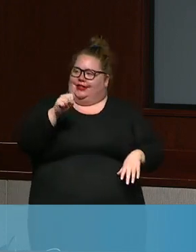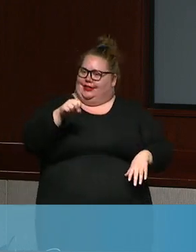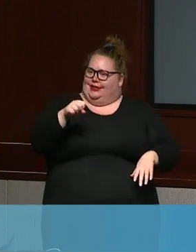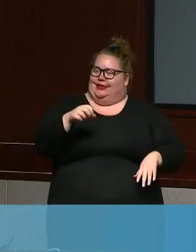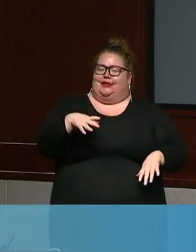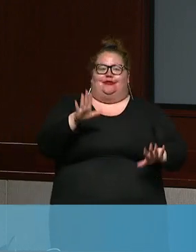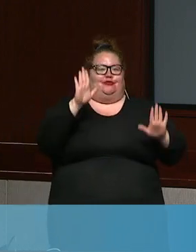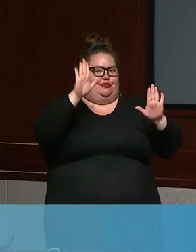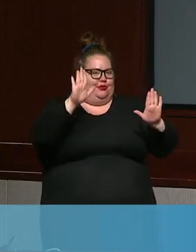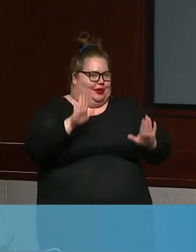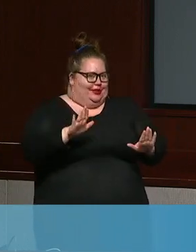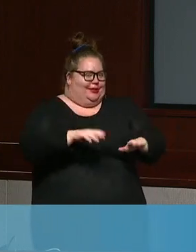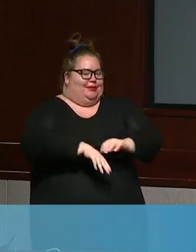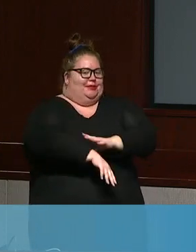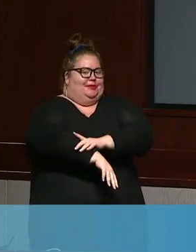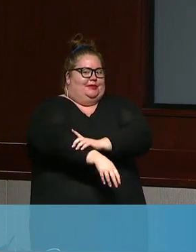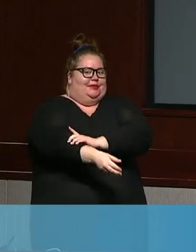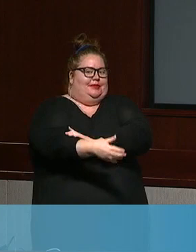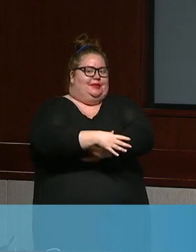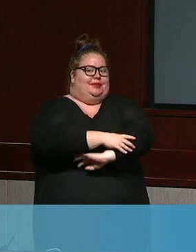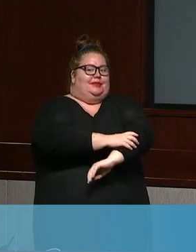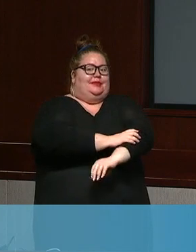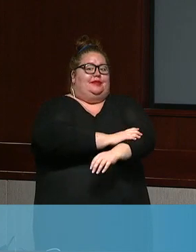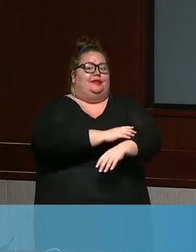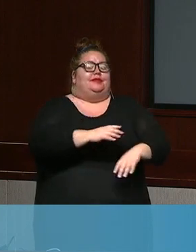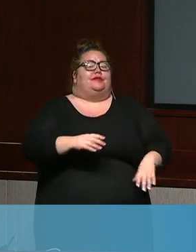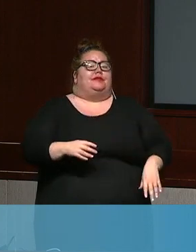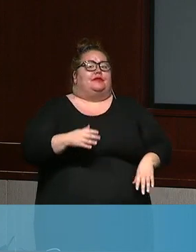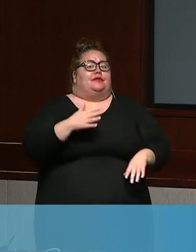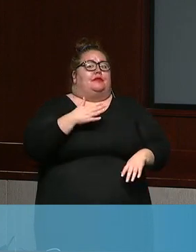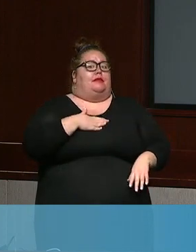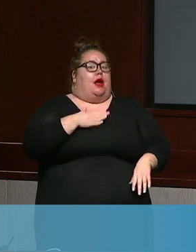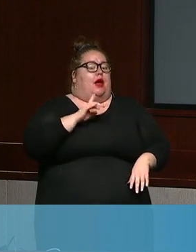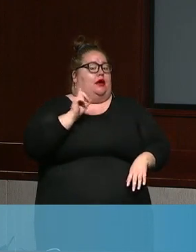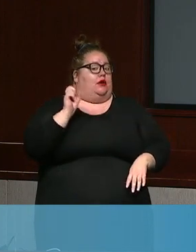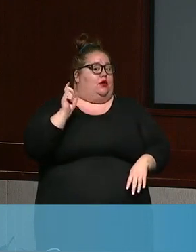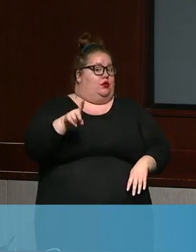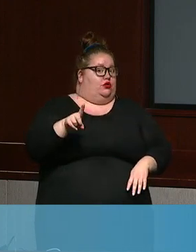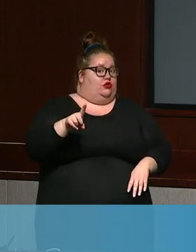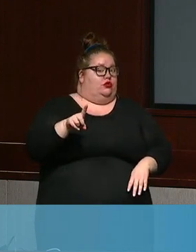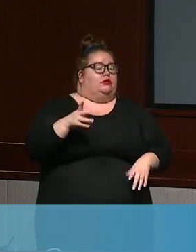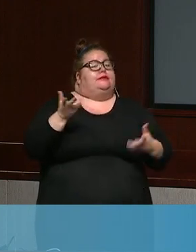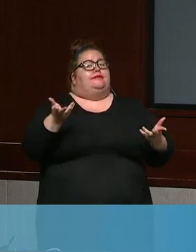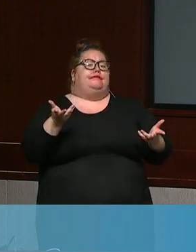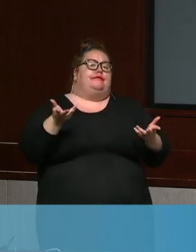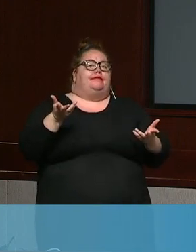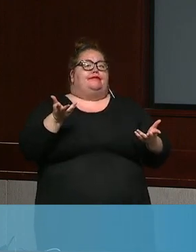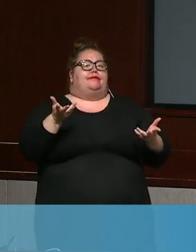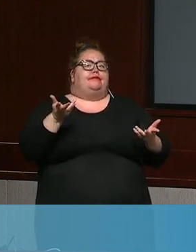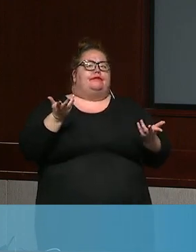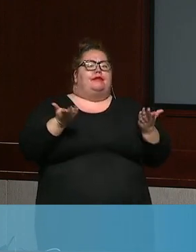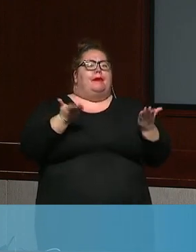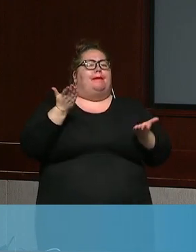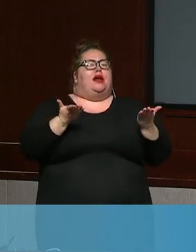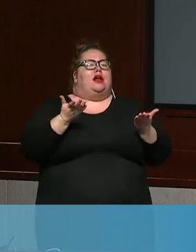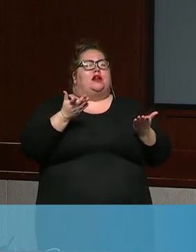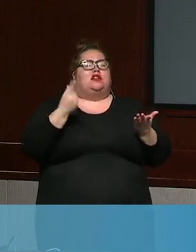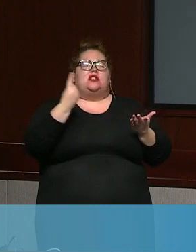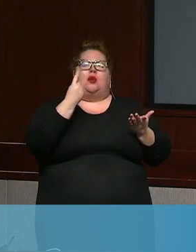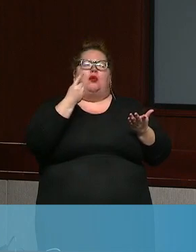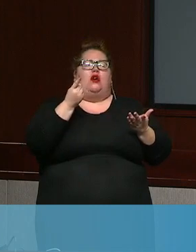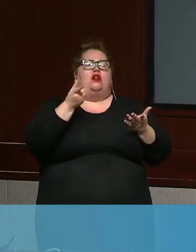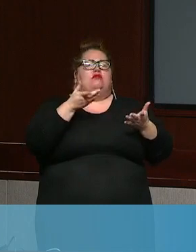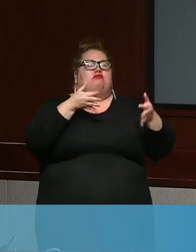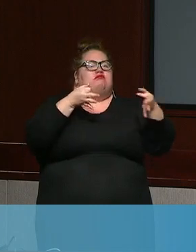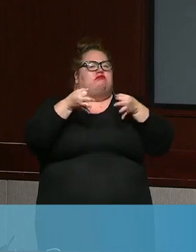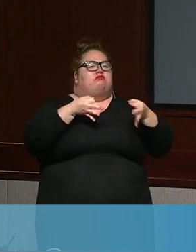Great. My question is more, I was just hoping that somebody could go into a little bit more detail about